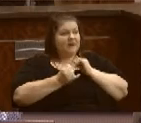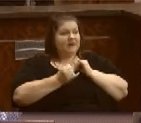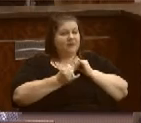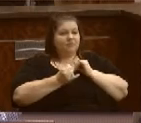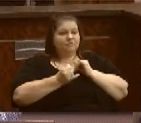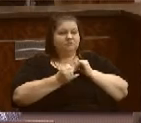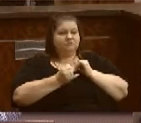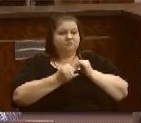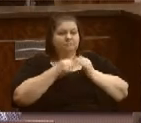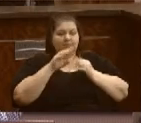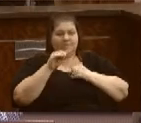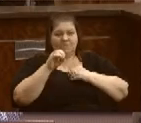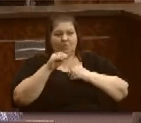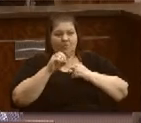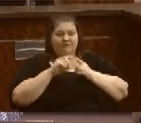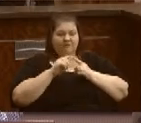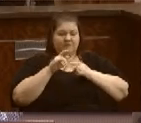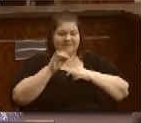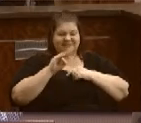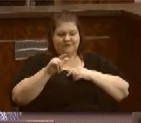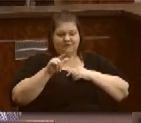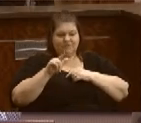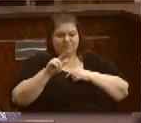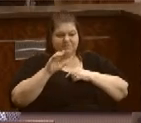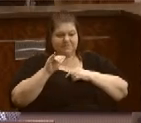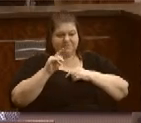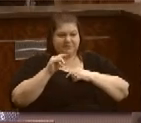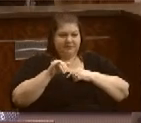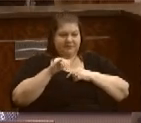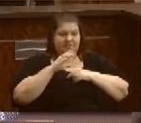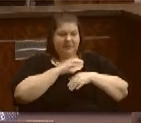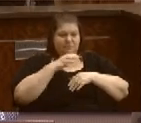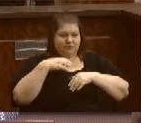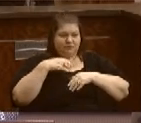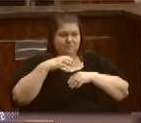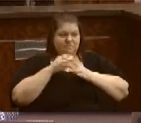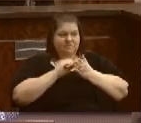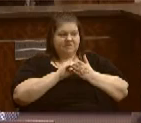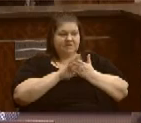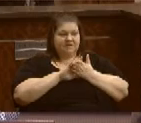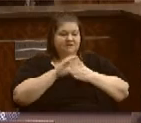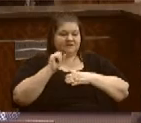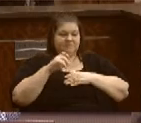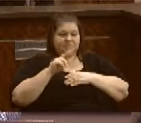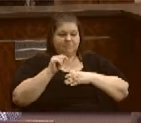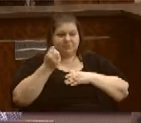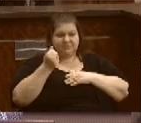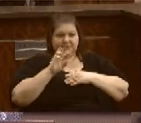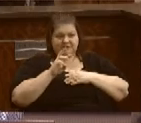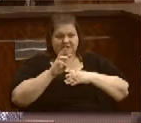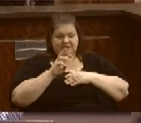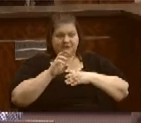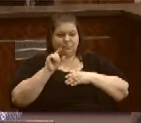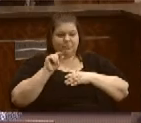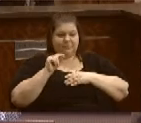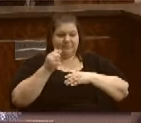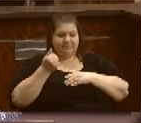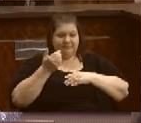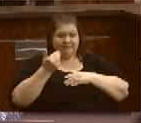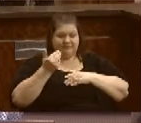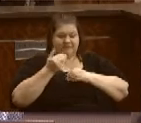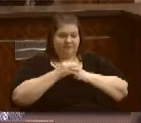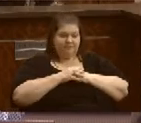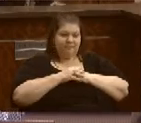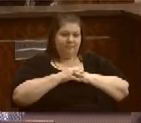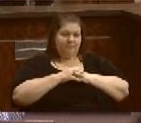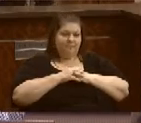a memorandum from the City of Laurel Planning Commission to the Mayor and City Council dated September 16th, 2015 and reads as